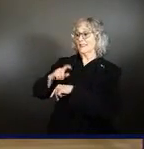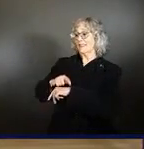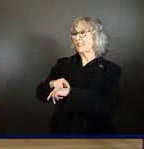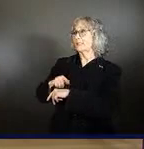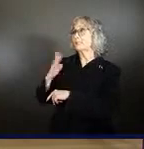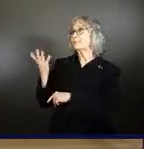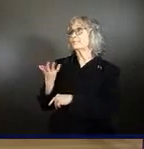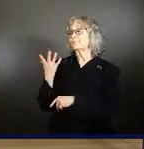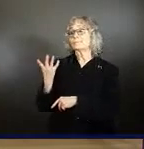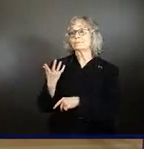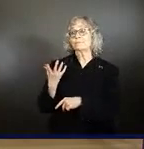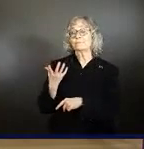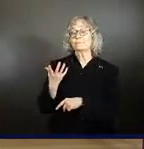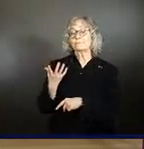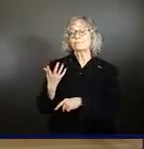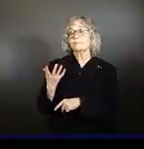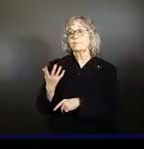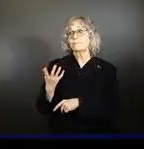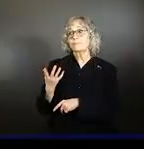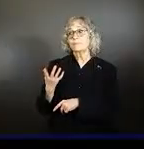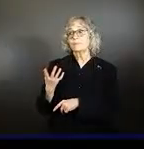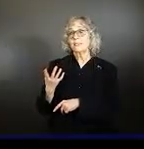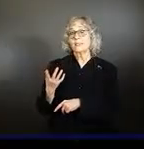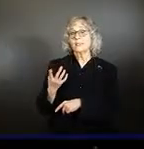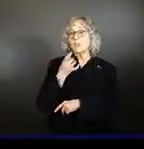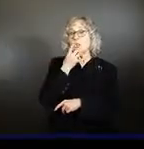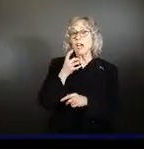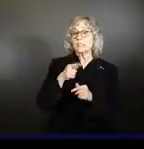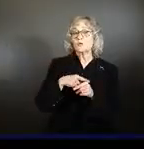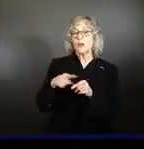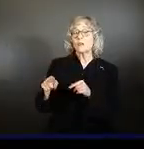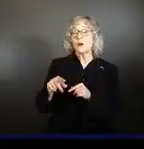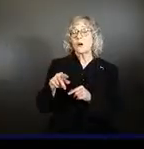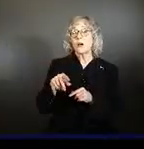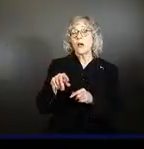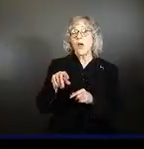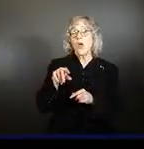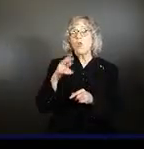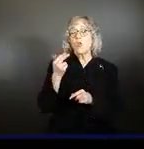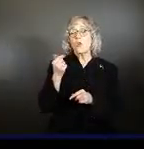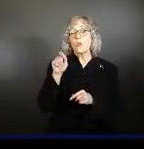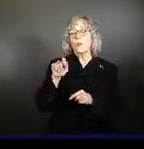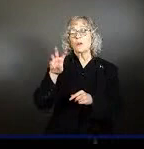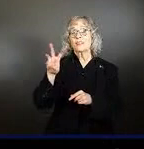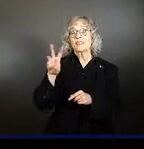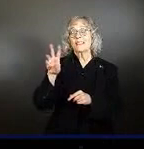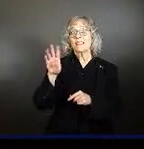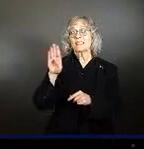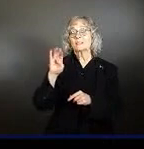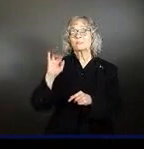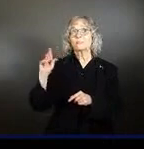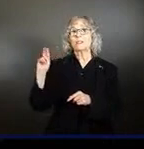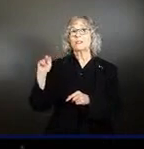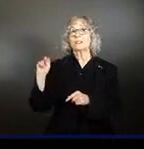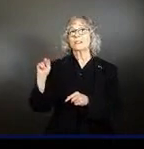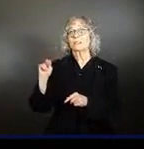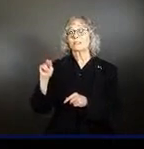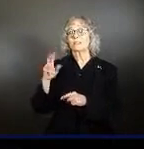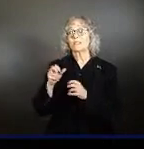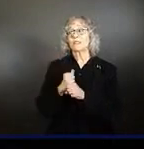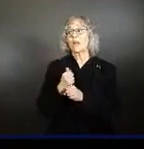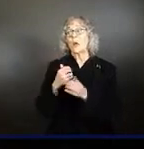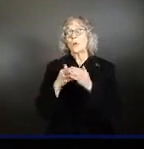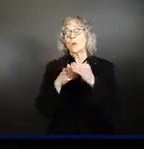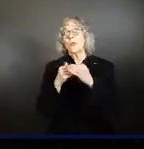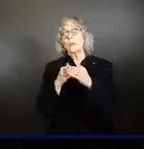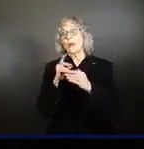about a light travel time distance of 13.6 billion years. So to within about 150 million years